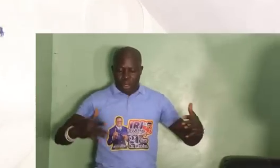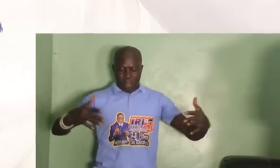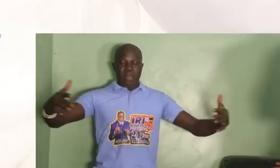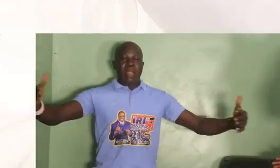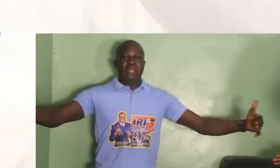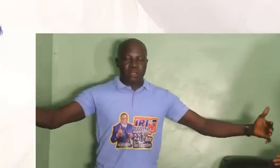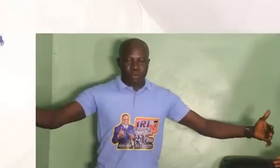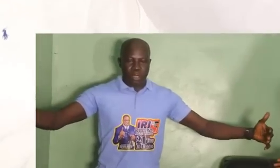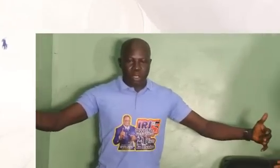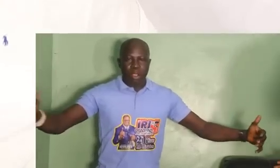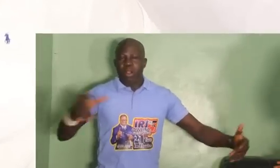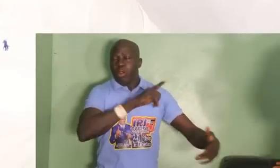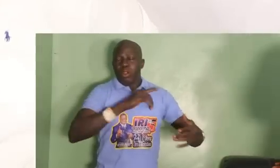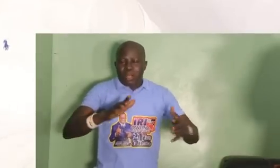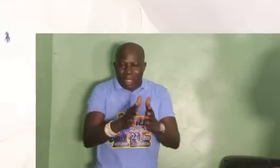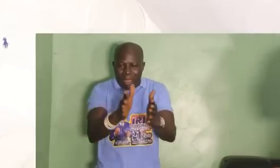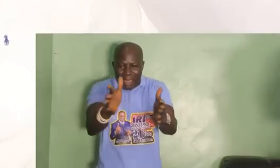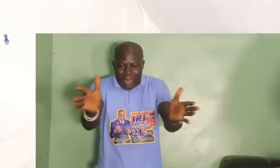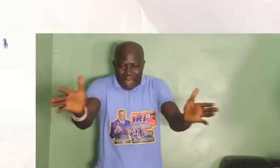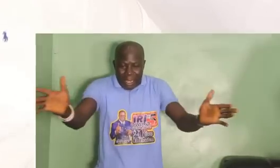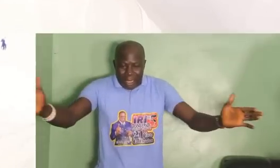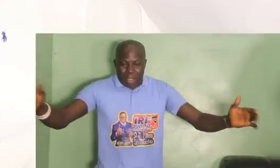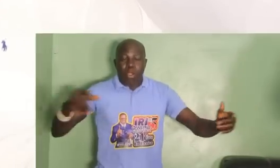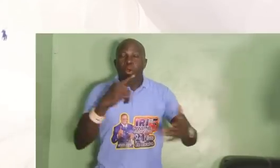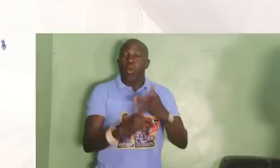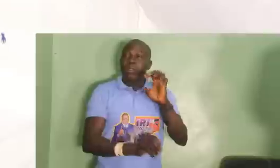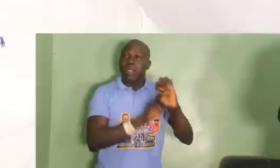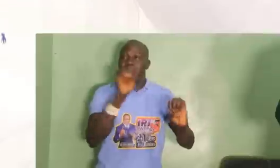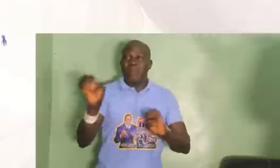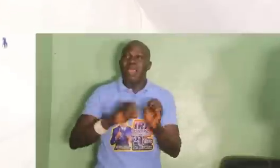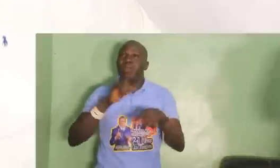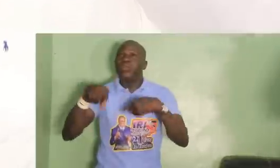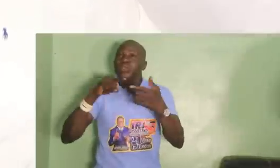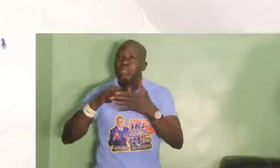yeah, God. Jesus. Jesus. Jesus.